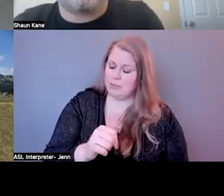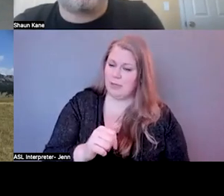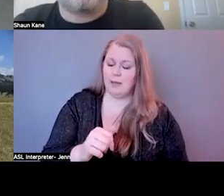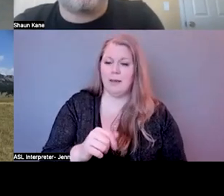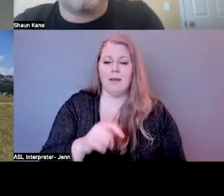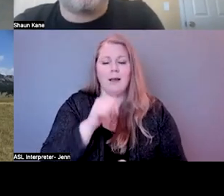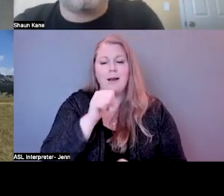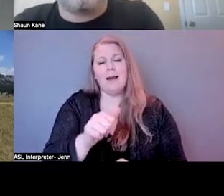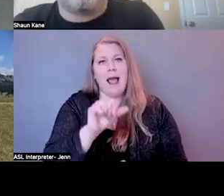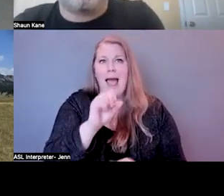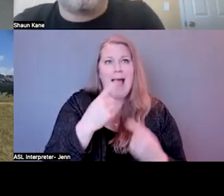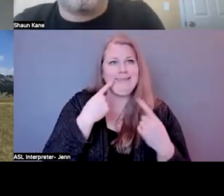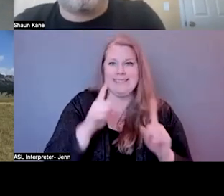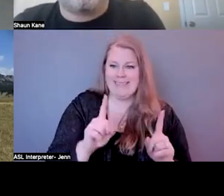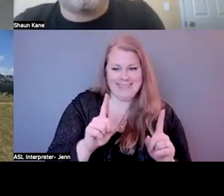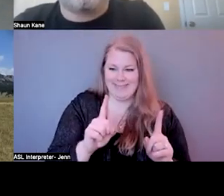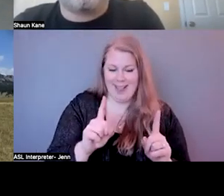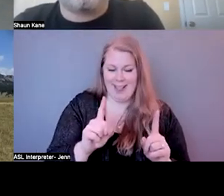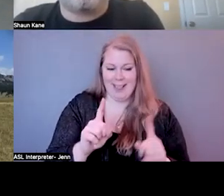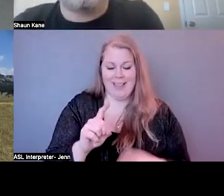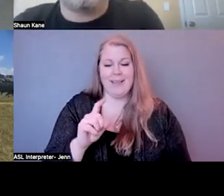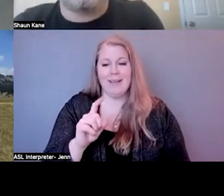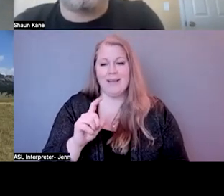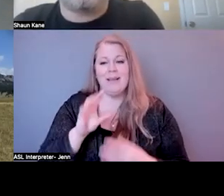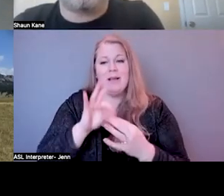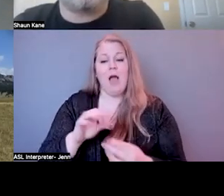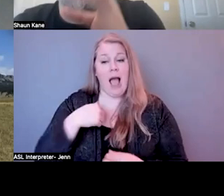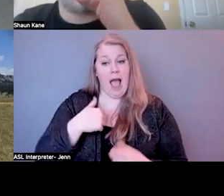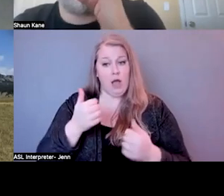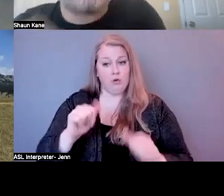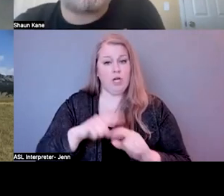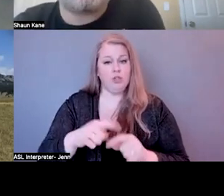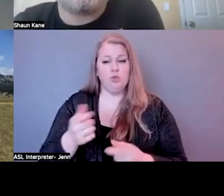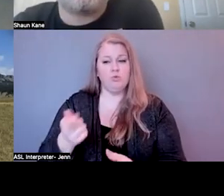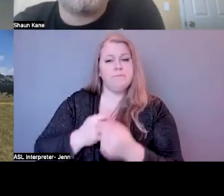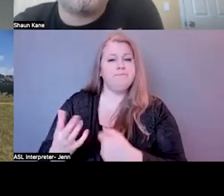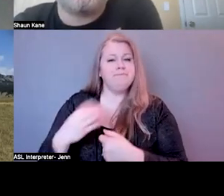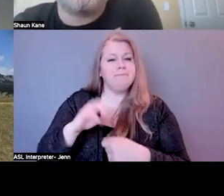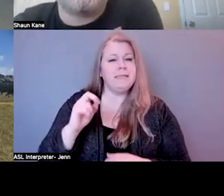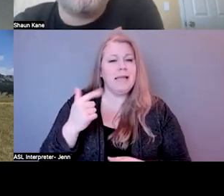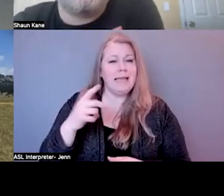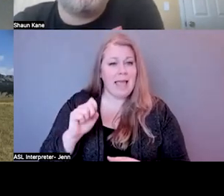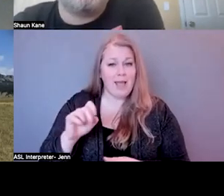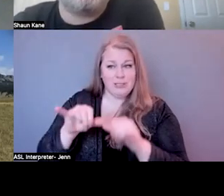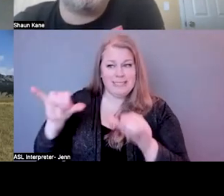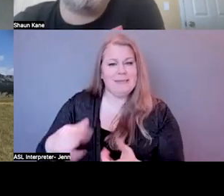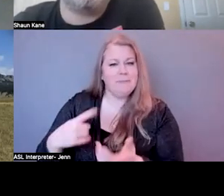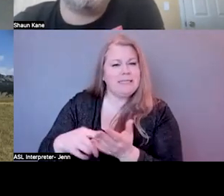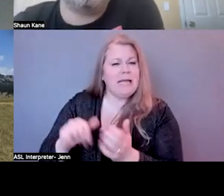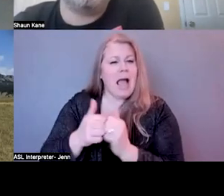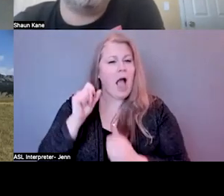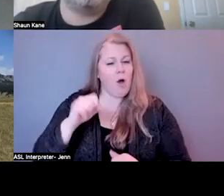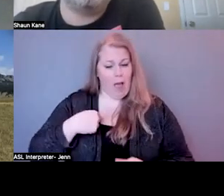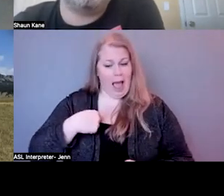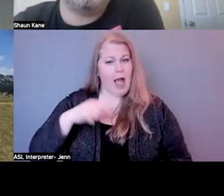as successful, I would say, in which I tried to engage one of these systems in a discussion of how I should buy